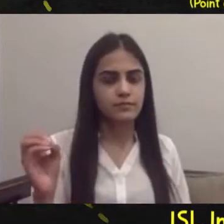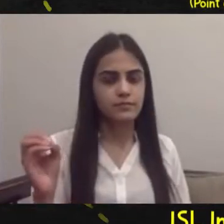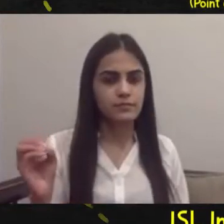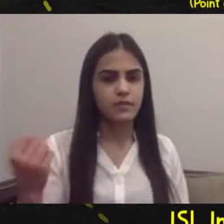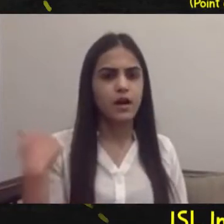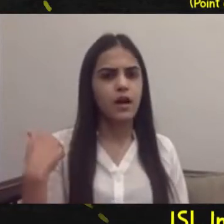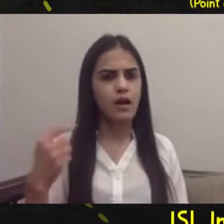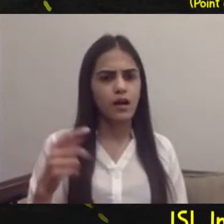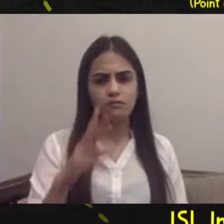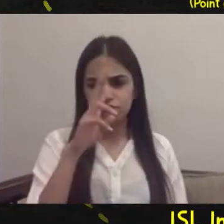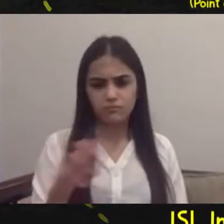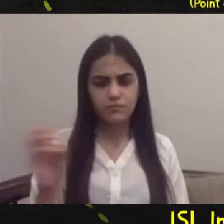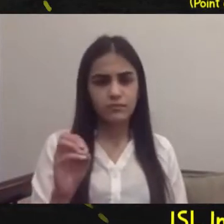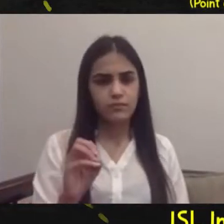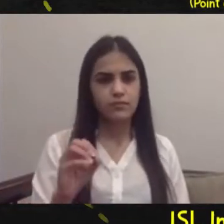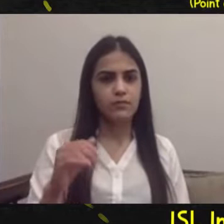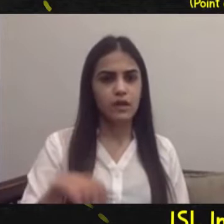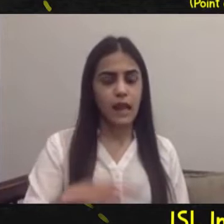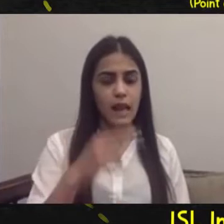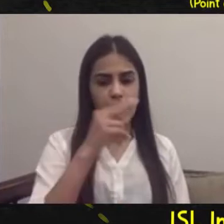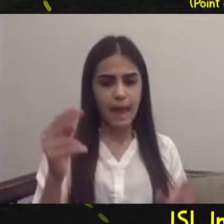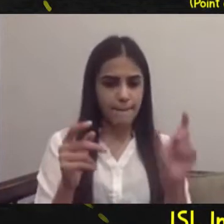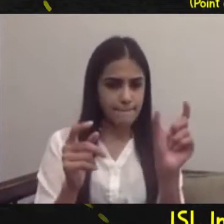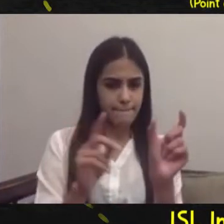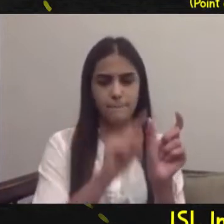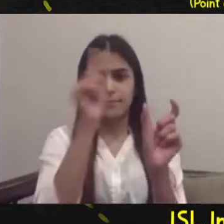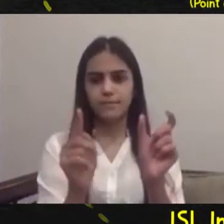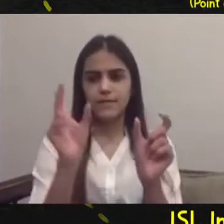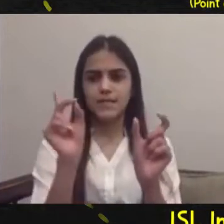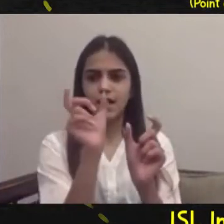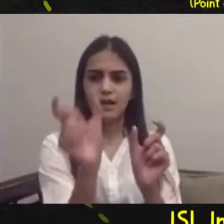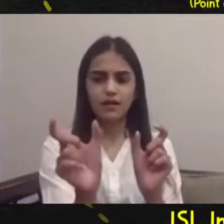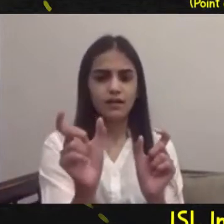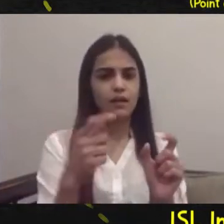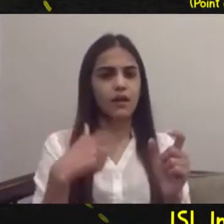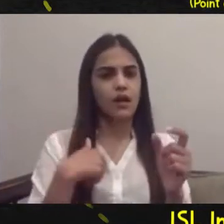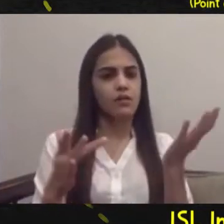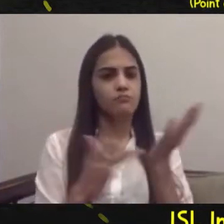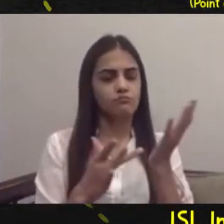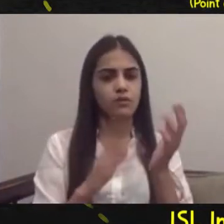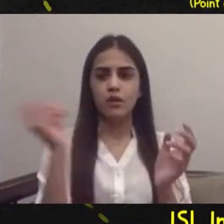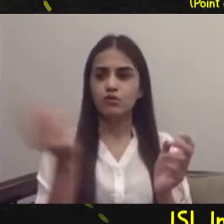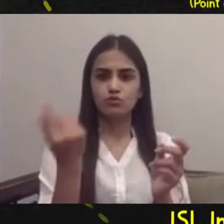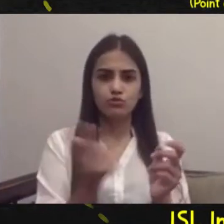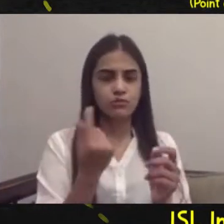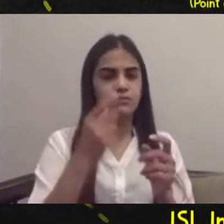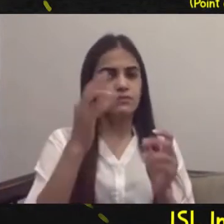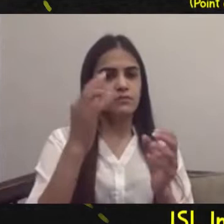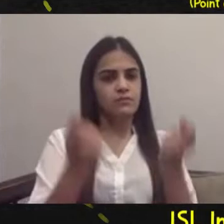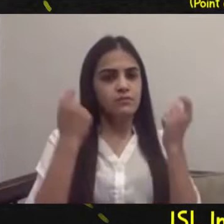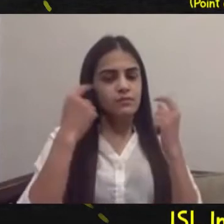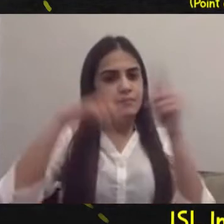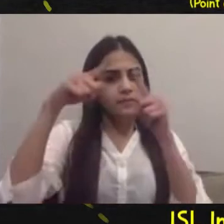realize surnames fell into the list of things that could be considered hip or trendy or contemporary. But anyway, you